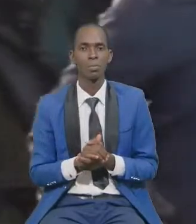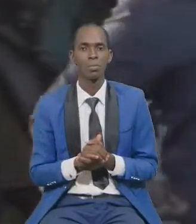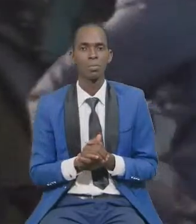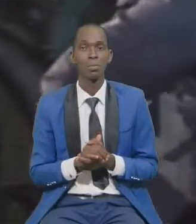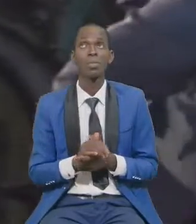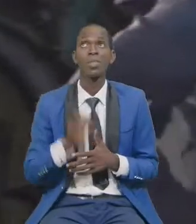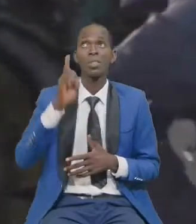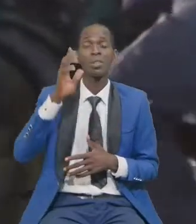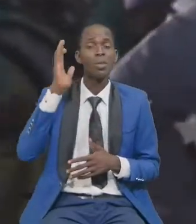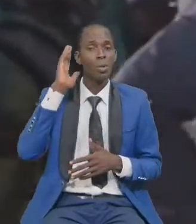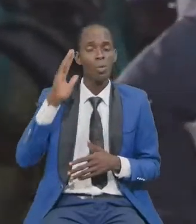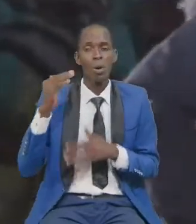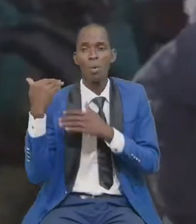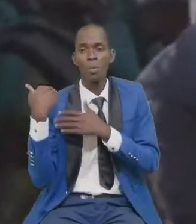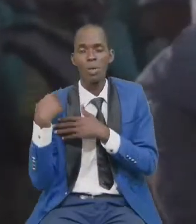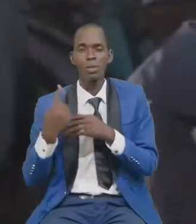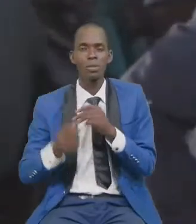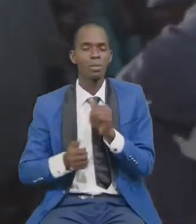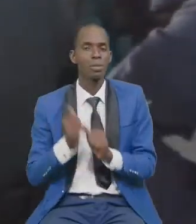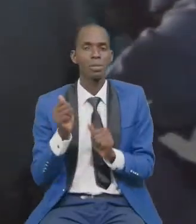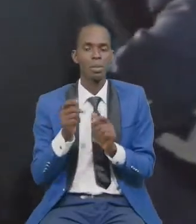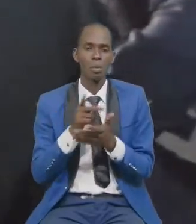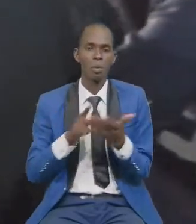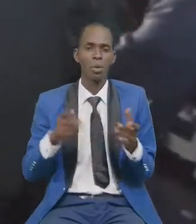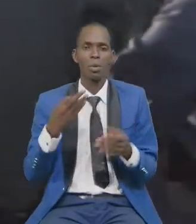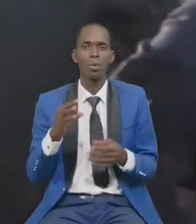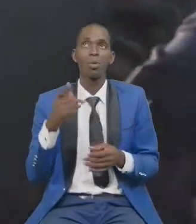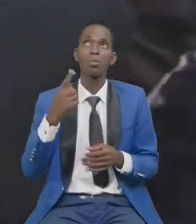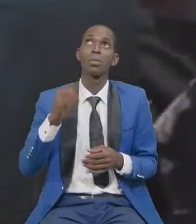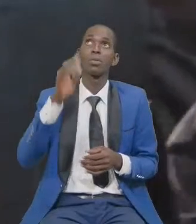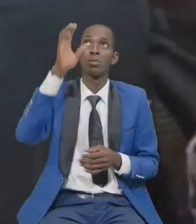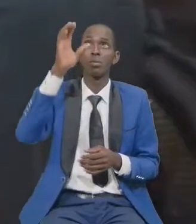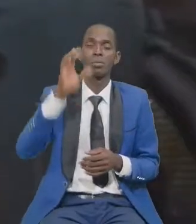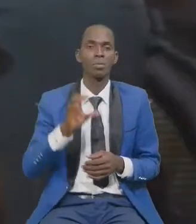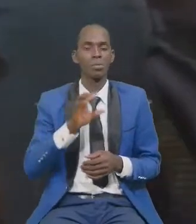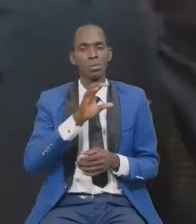He'll bear the greater part of the cross.